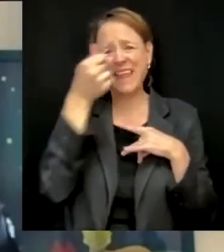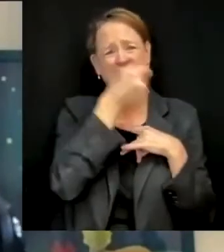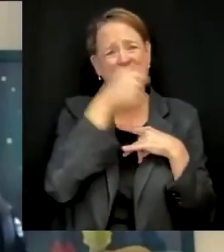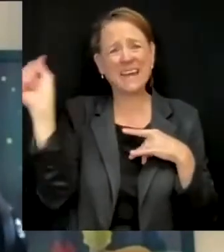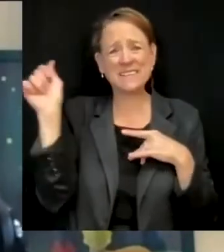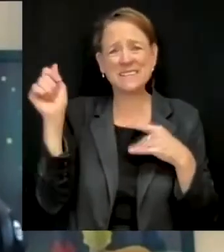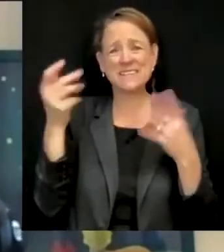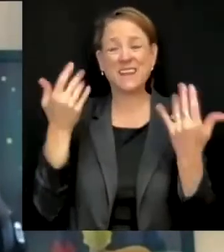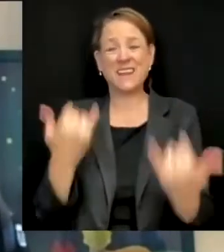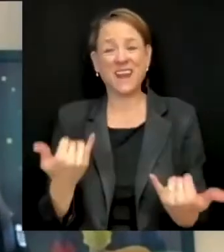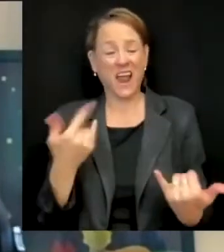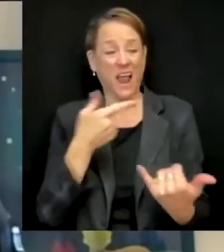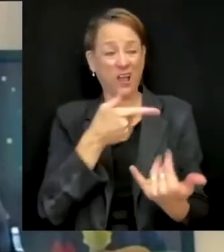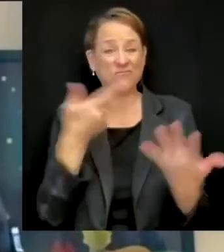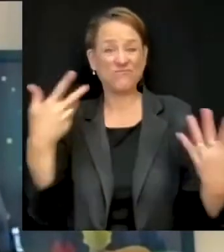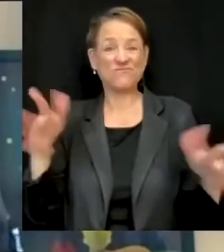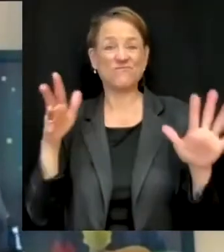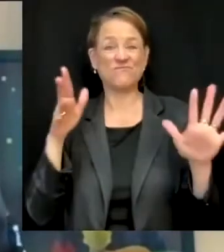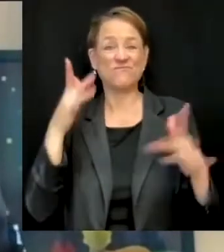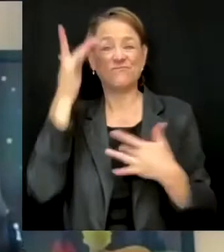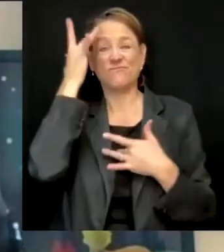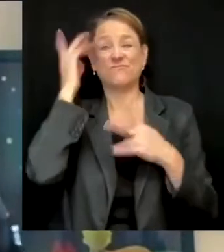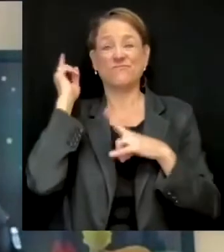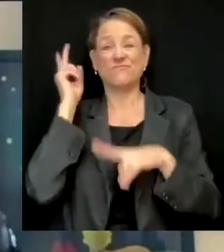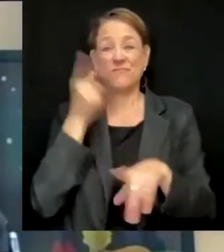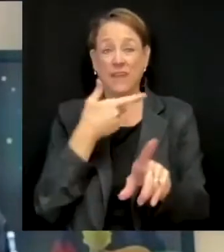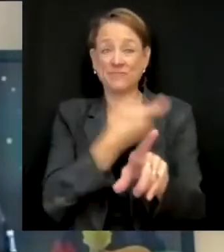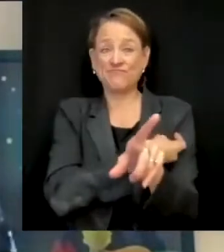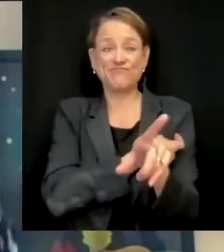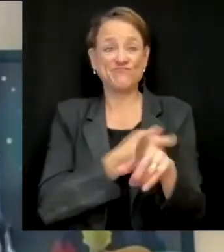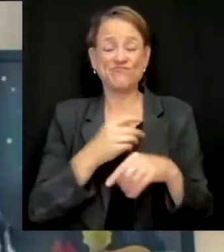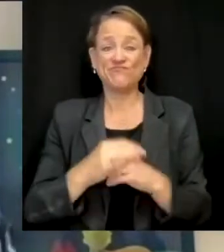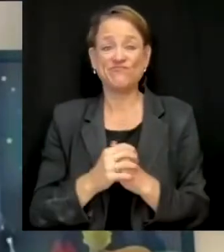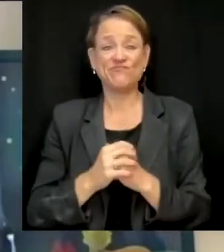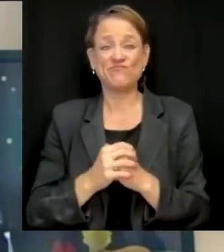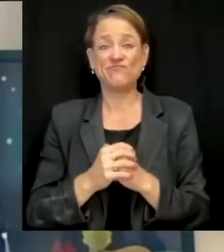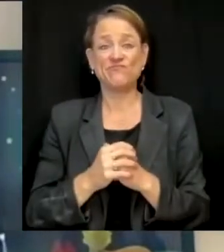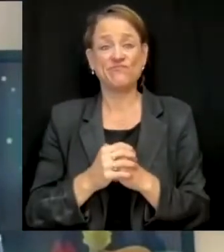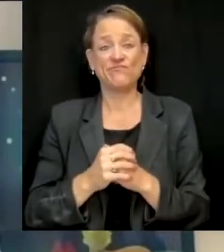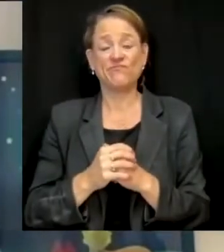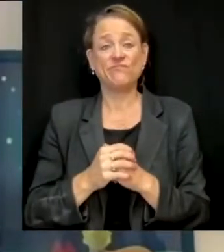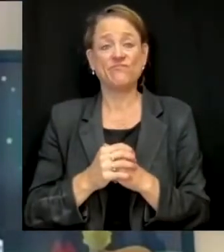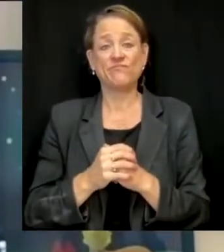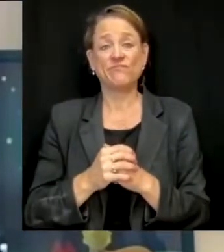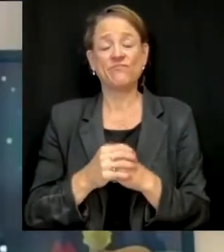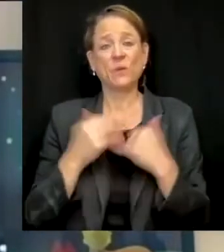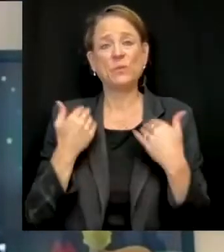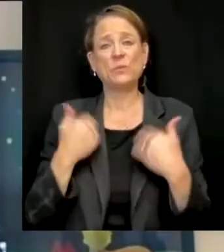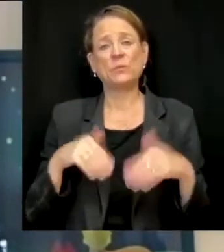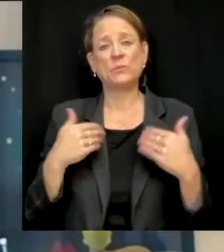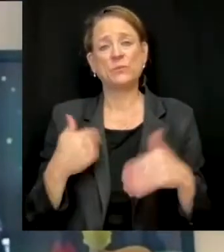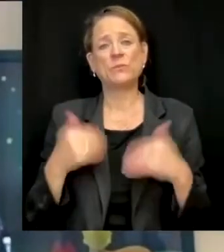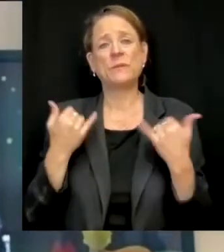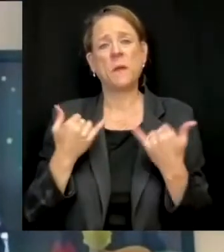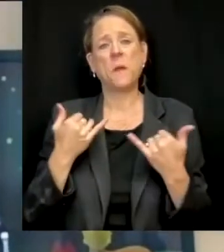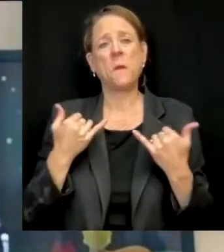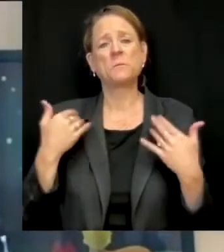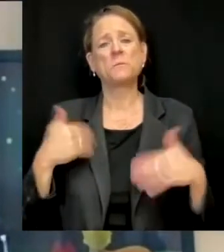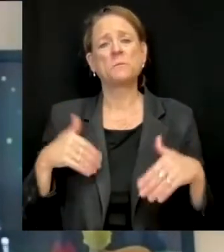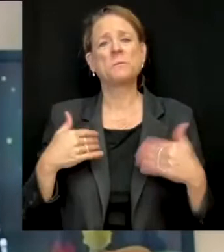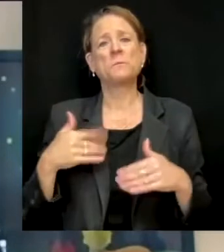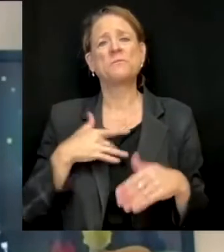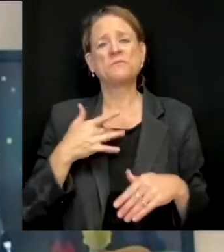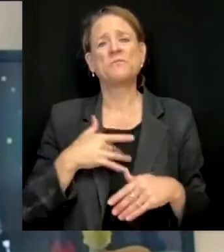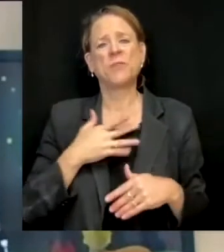I'm painting a pretty grim picture, but there is a way out of this, a way to stop these increases in